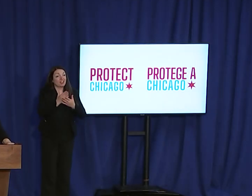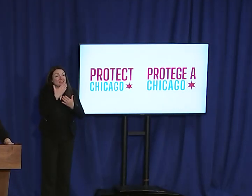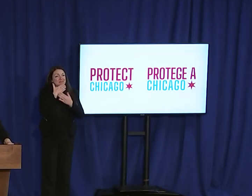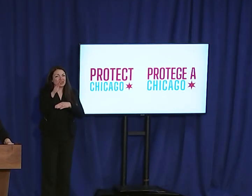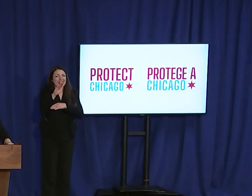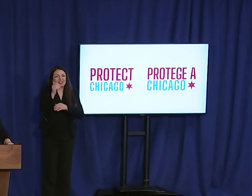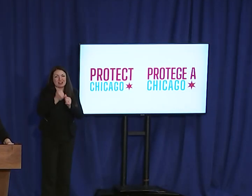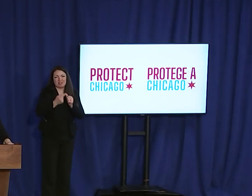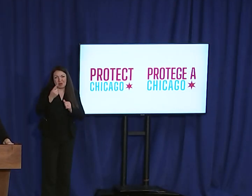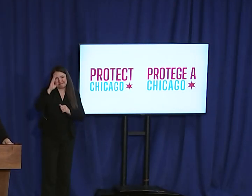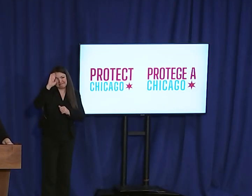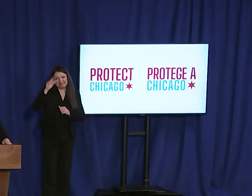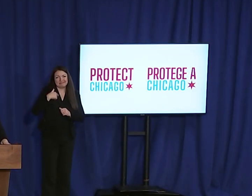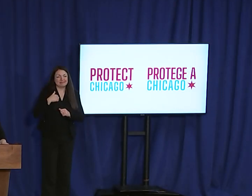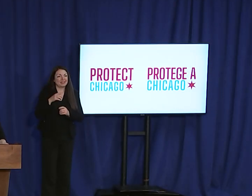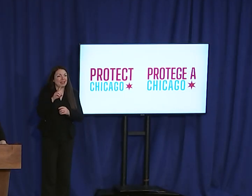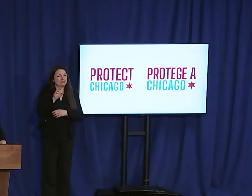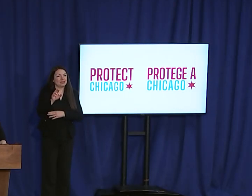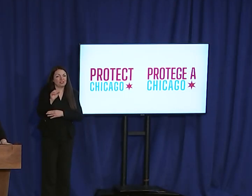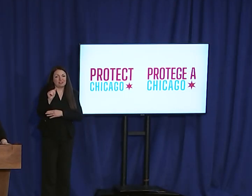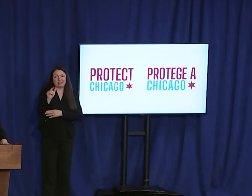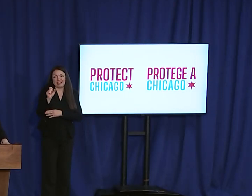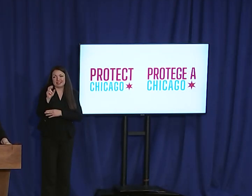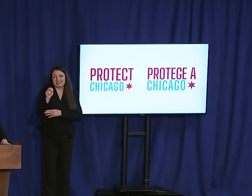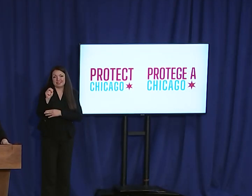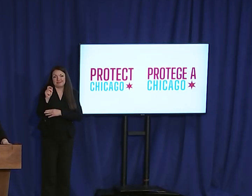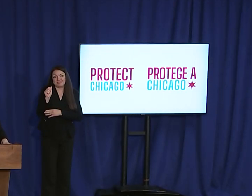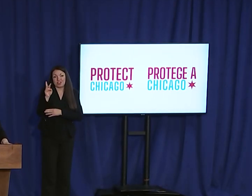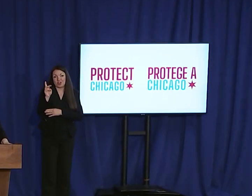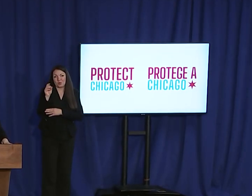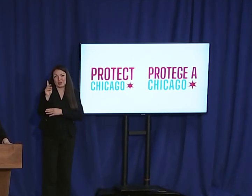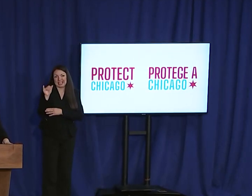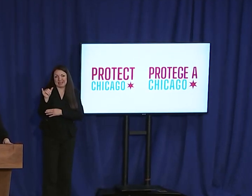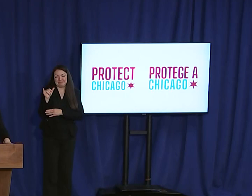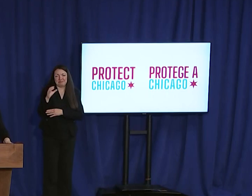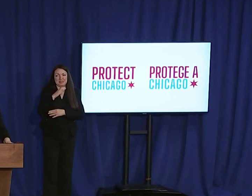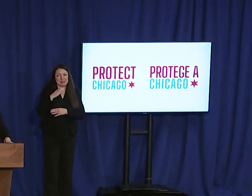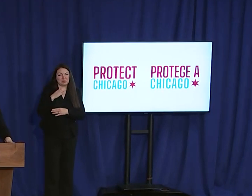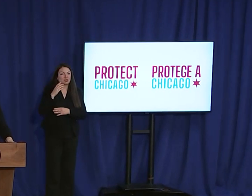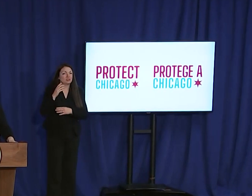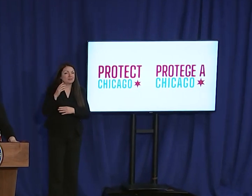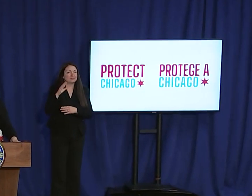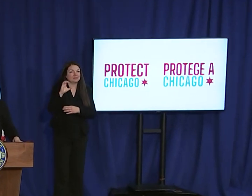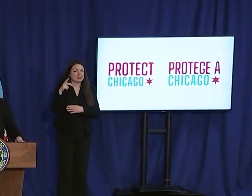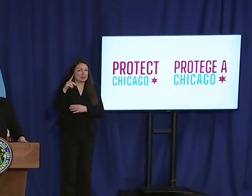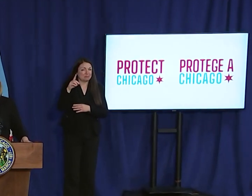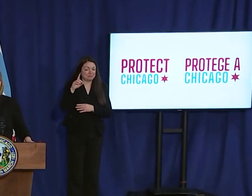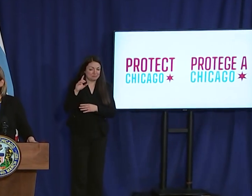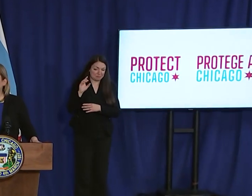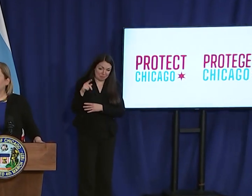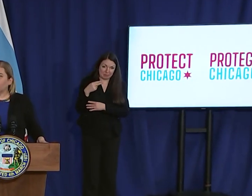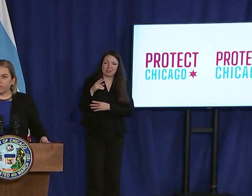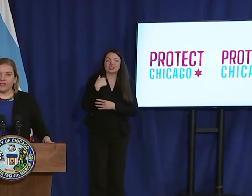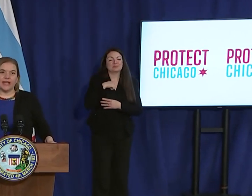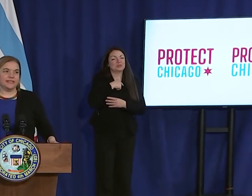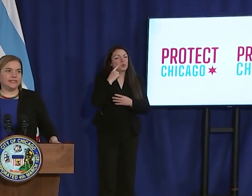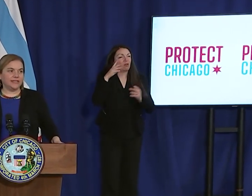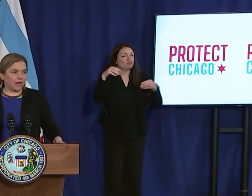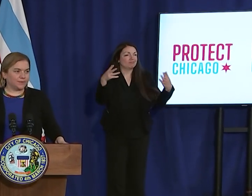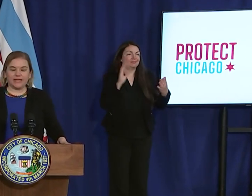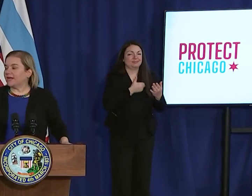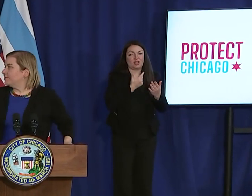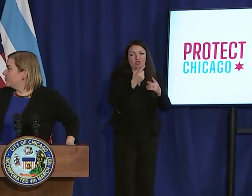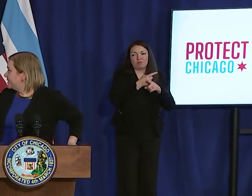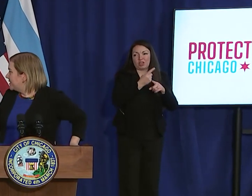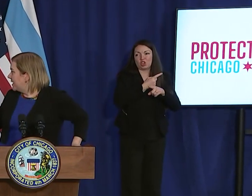Good afternoon, everyone. I'm Dr. Allison Arwady, Commissioner at the Chicago Department of Public Health. We are giving our regular weekly